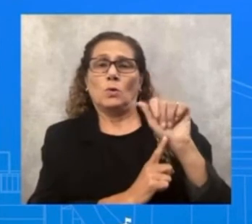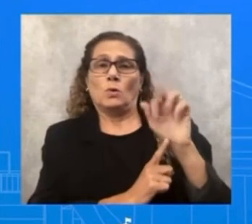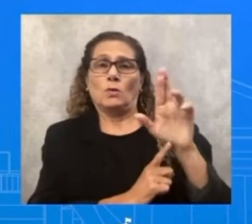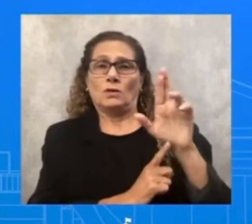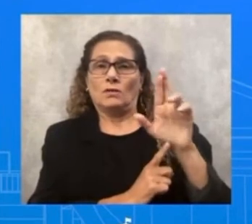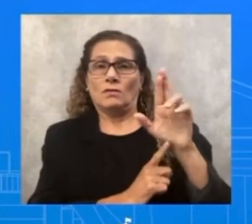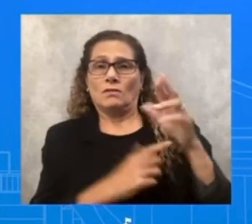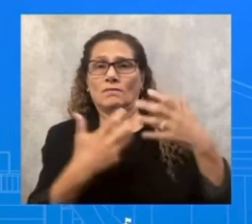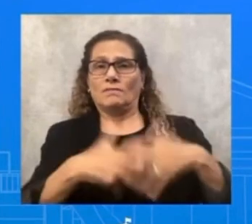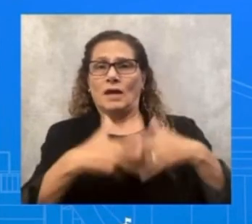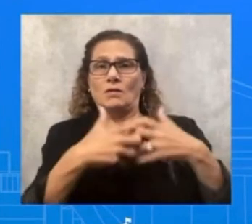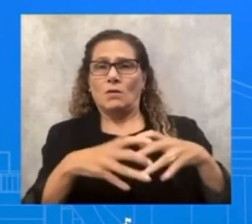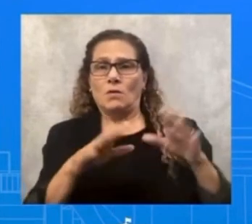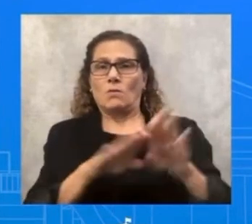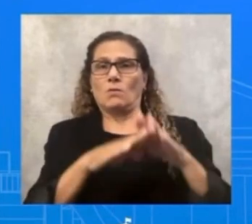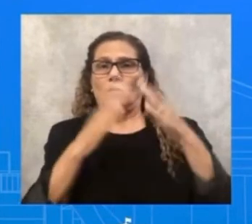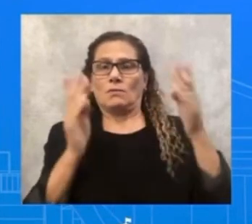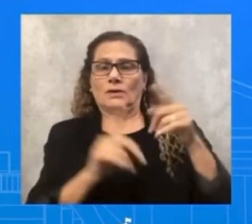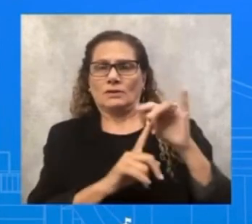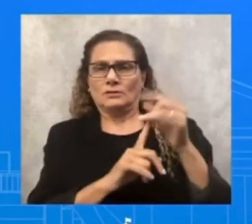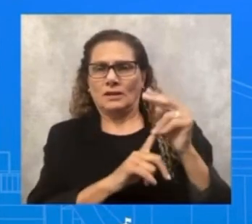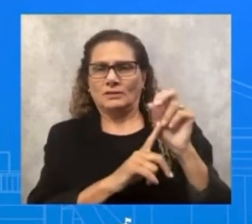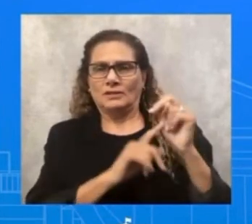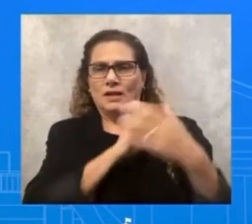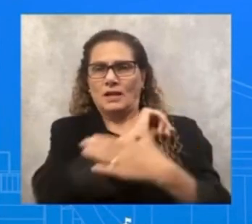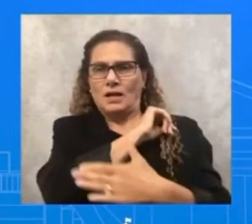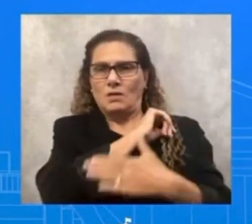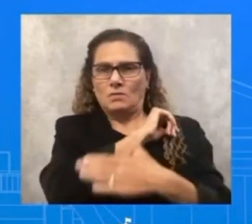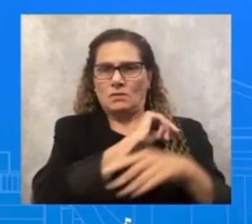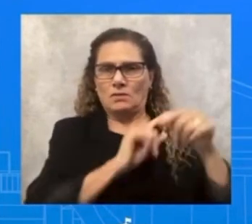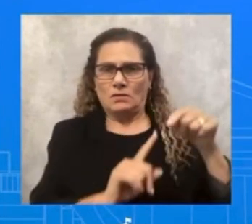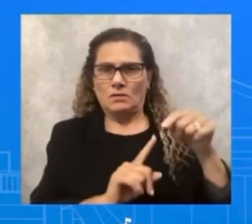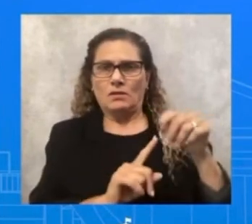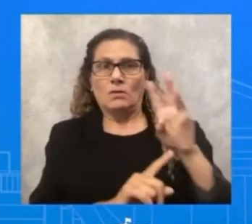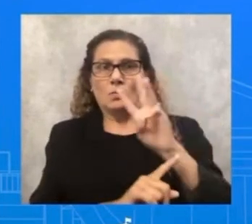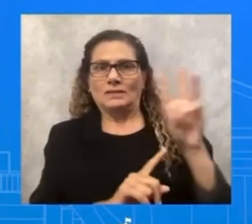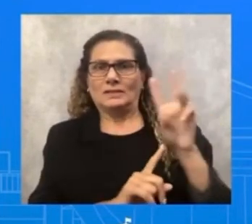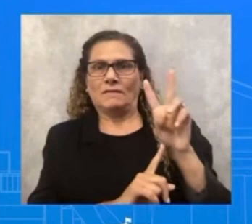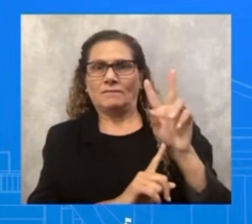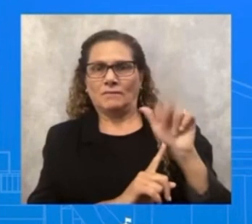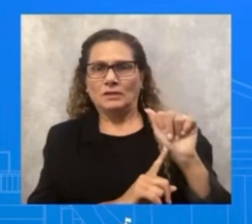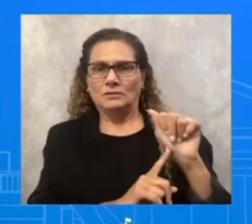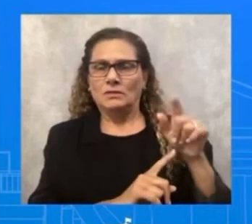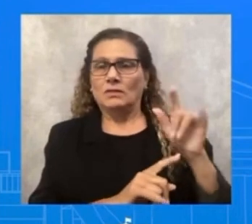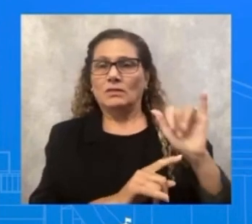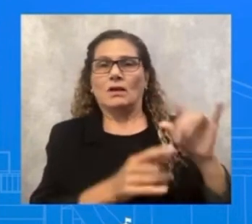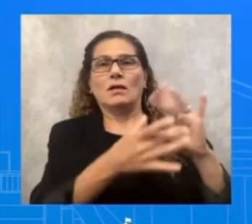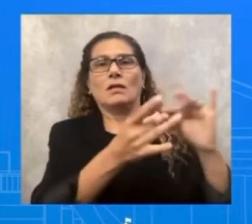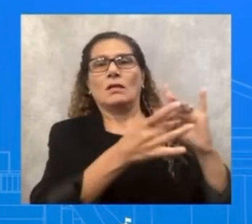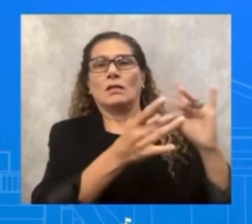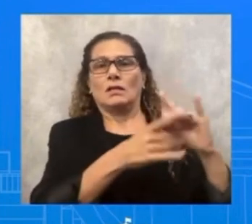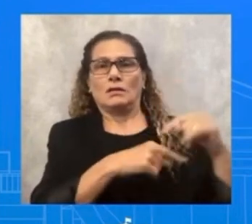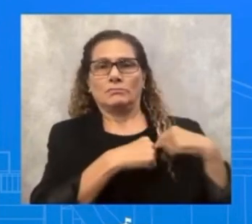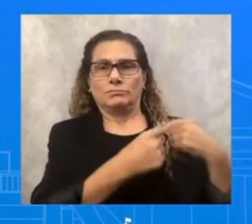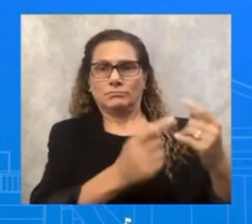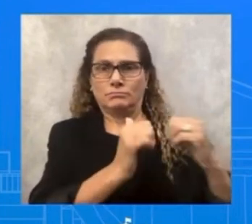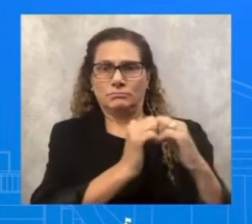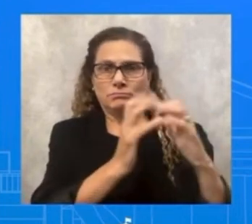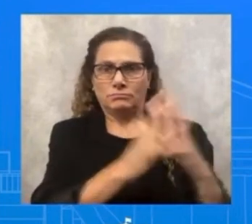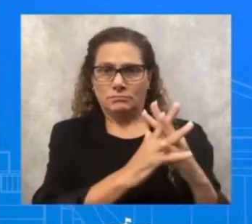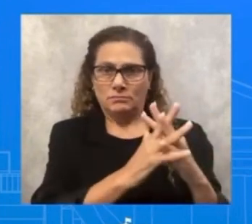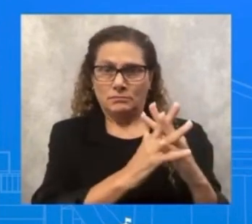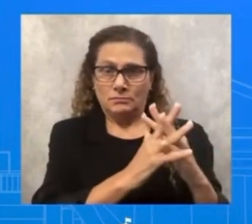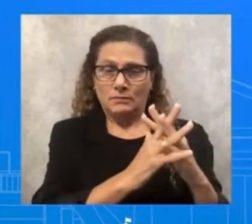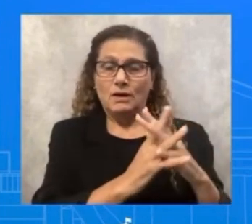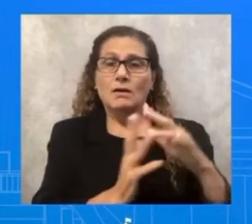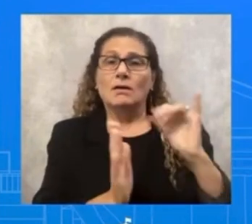West Virginia. He referenced those even in his statement today. So I think the statute's working, and we're trying to implement